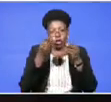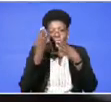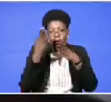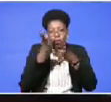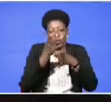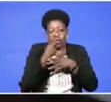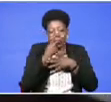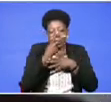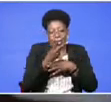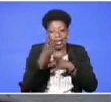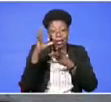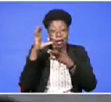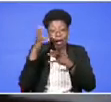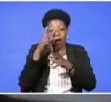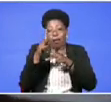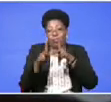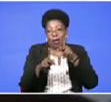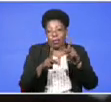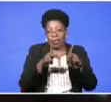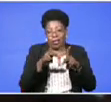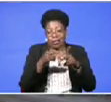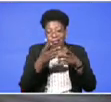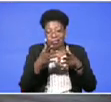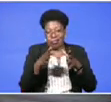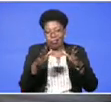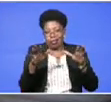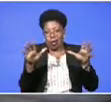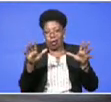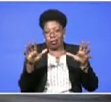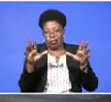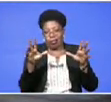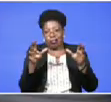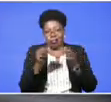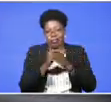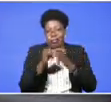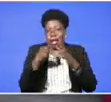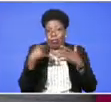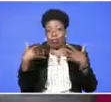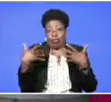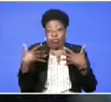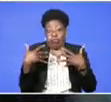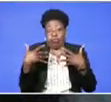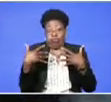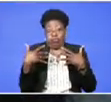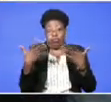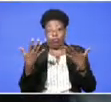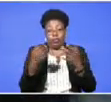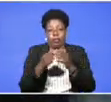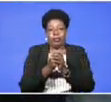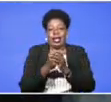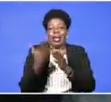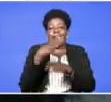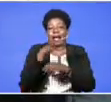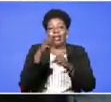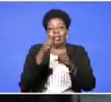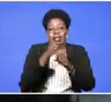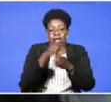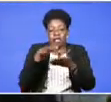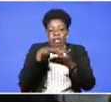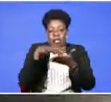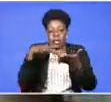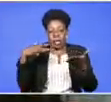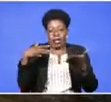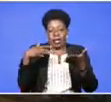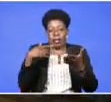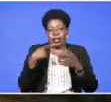see. The Conch population, gone. I would be feeling terrible. Last year, a study by Shedd Aquarium